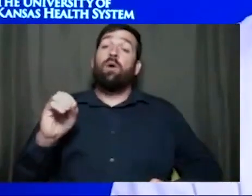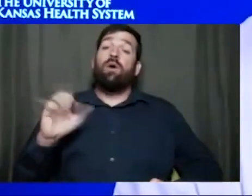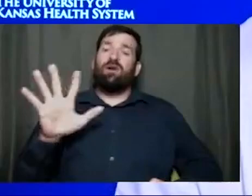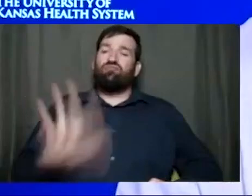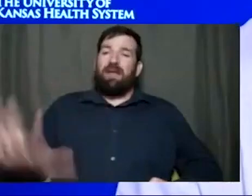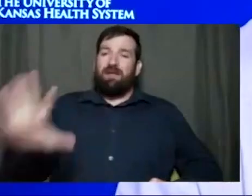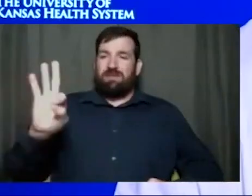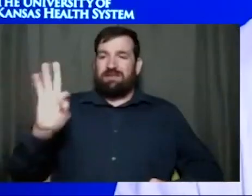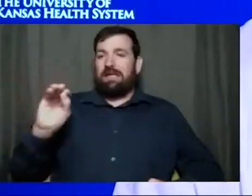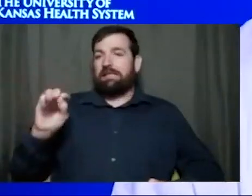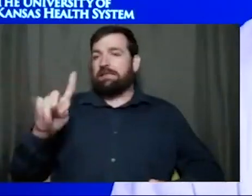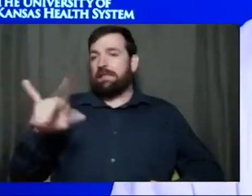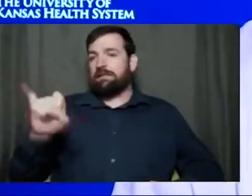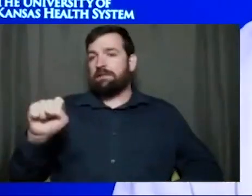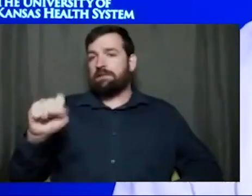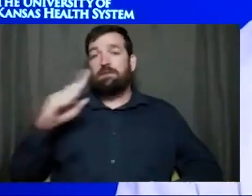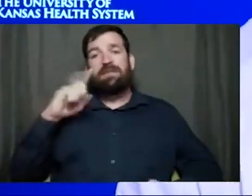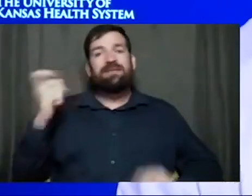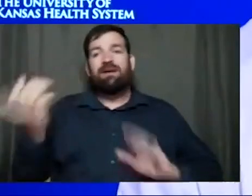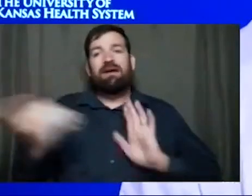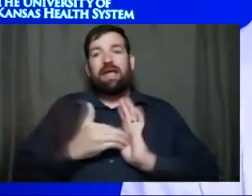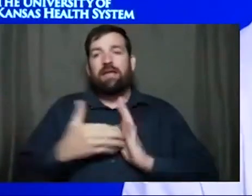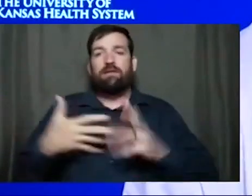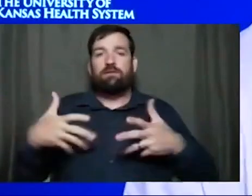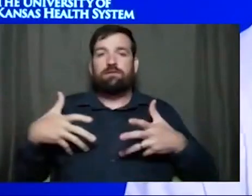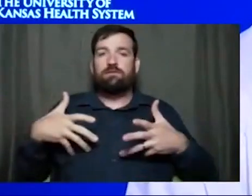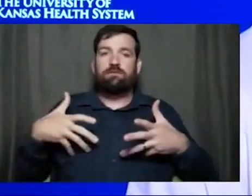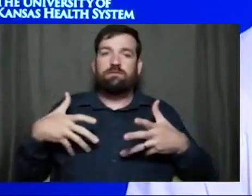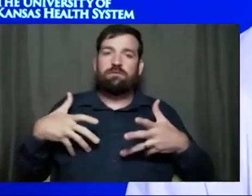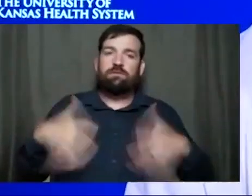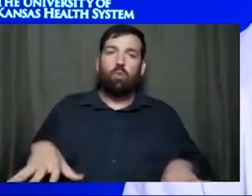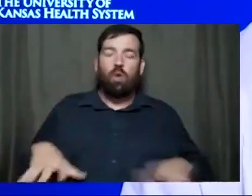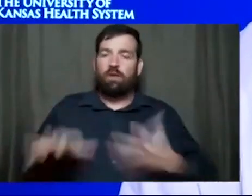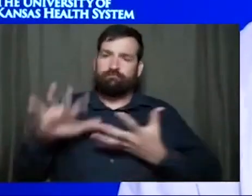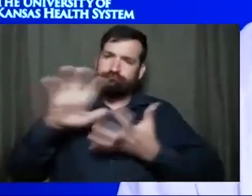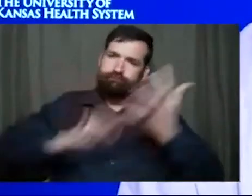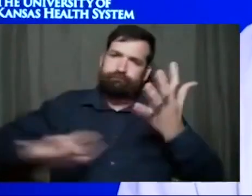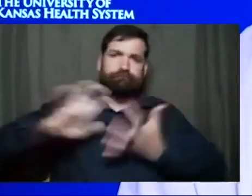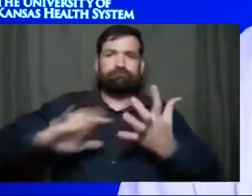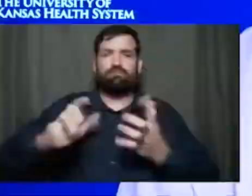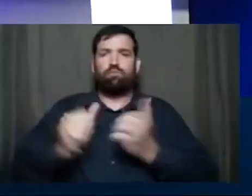days because, again, we just don't want it to interfere with any vaccine